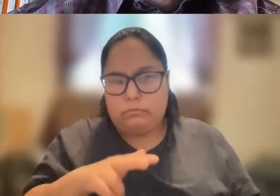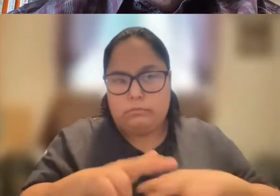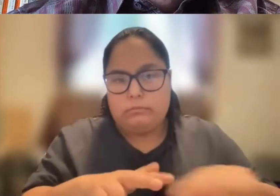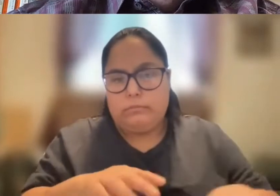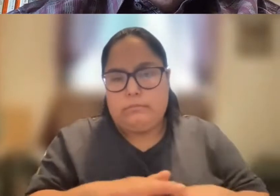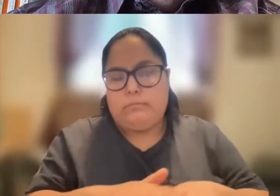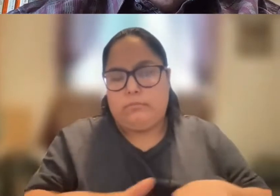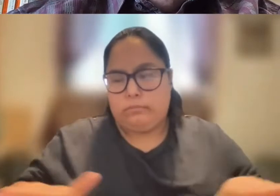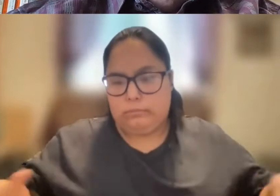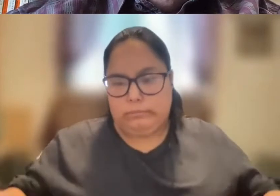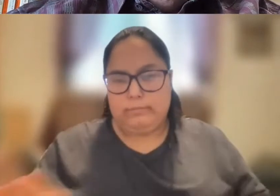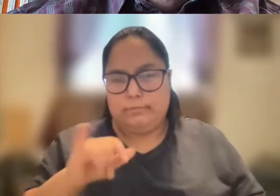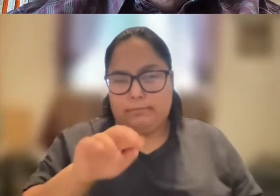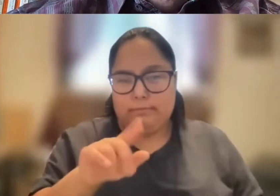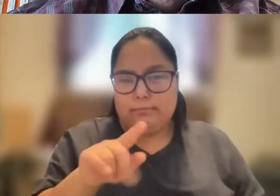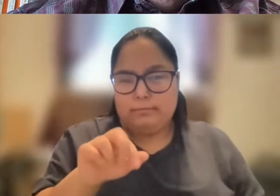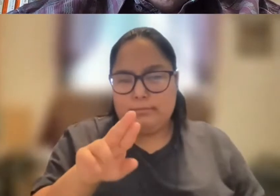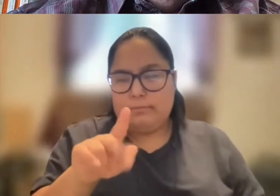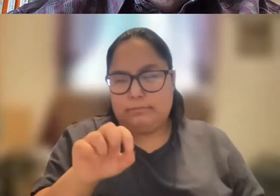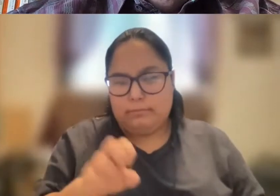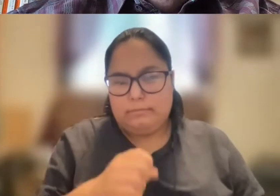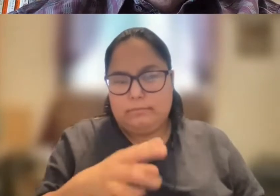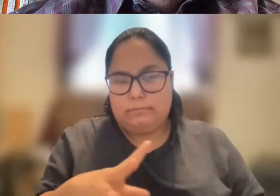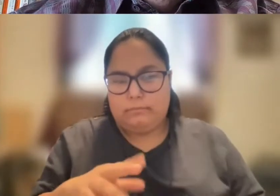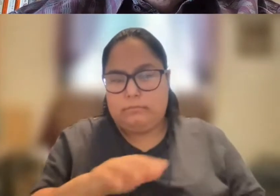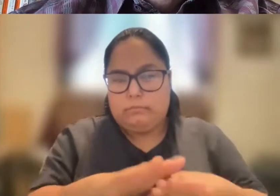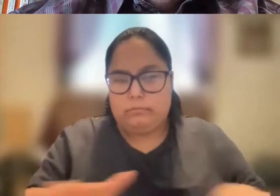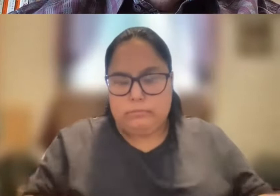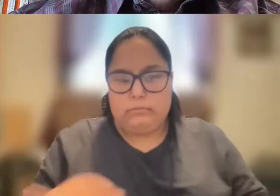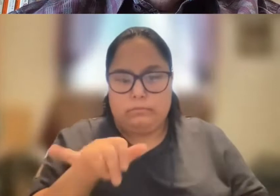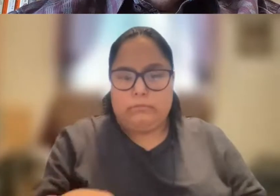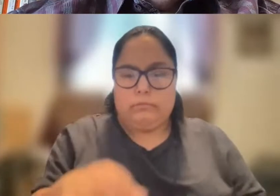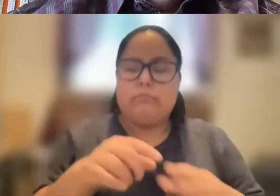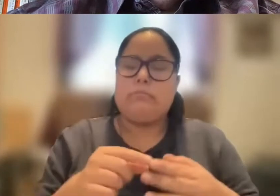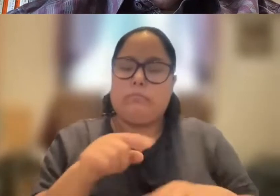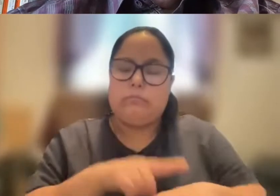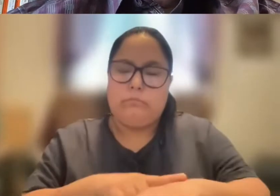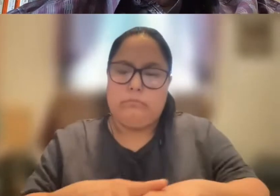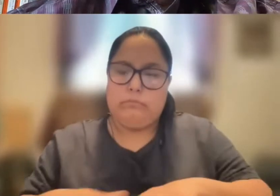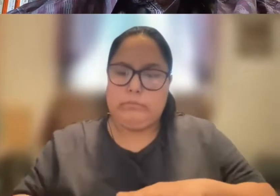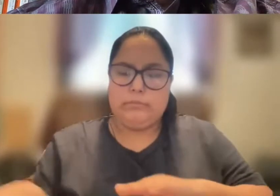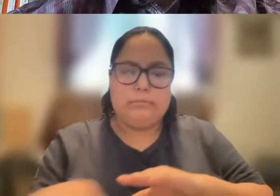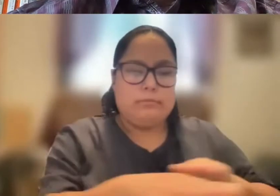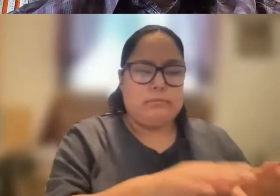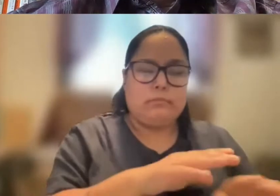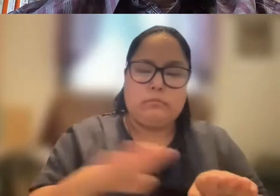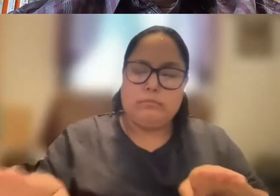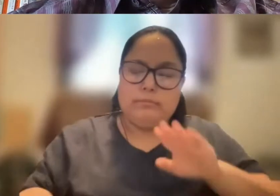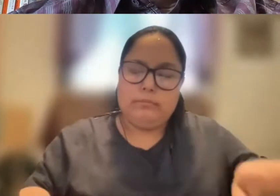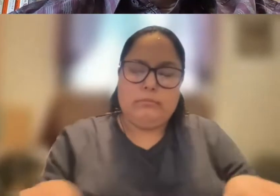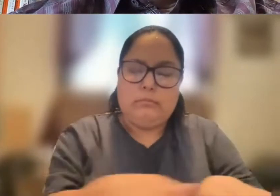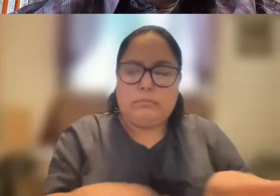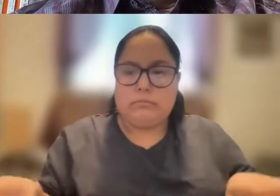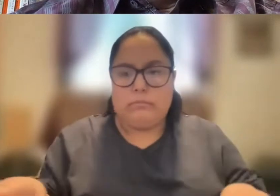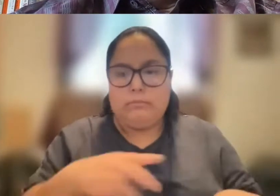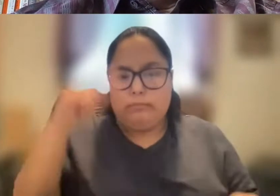on the base. We have an inclusive Pride crosswalk. They chose the location specifically. It goes between our base clinic and our